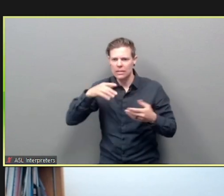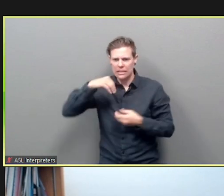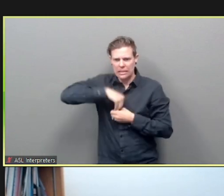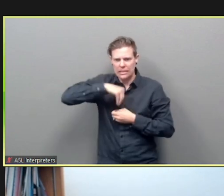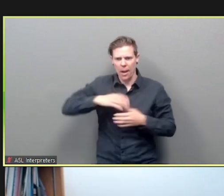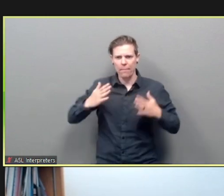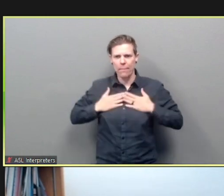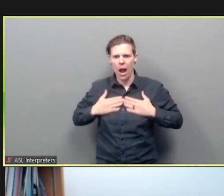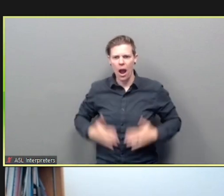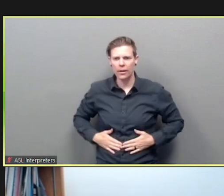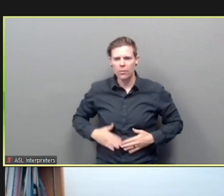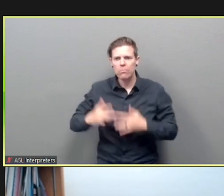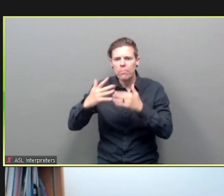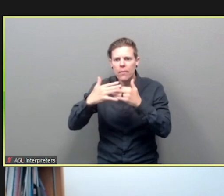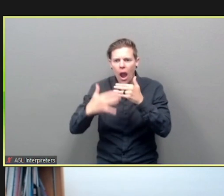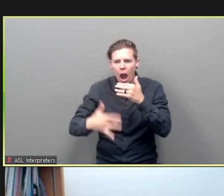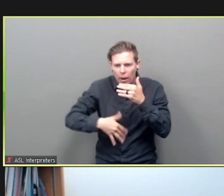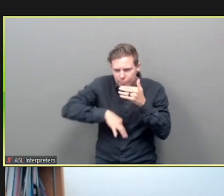do this,